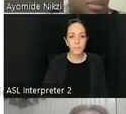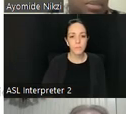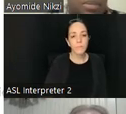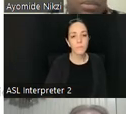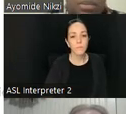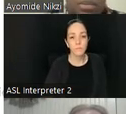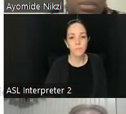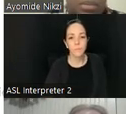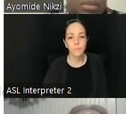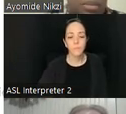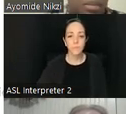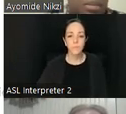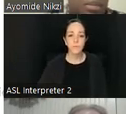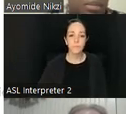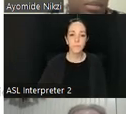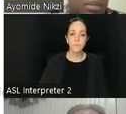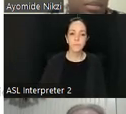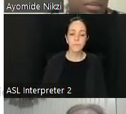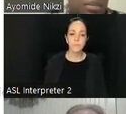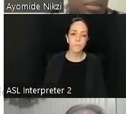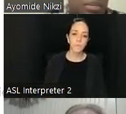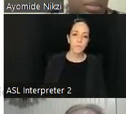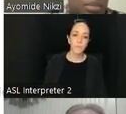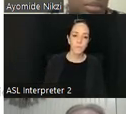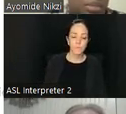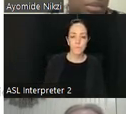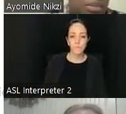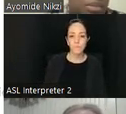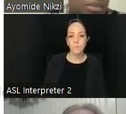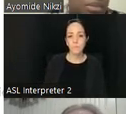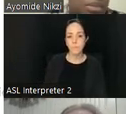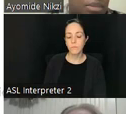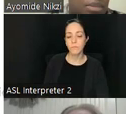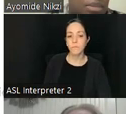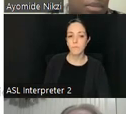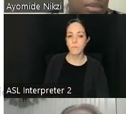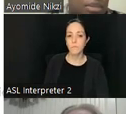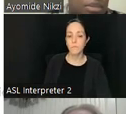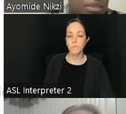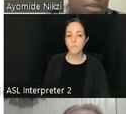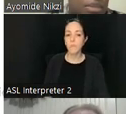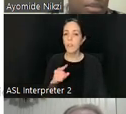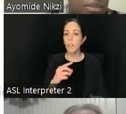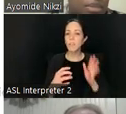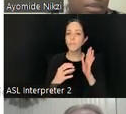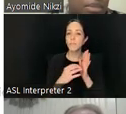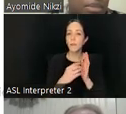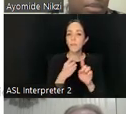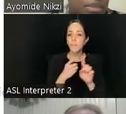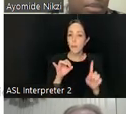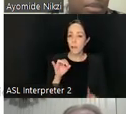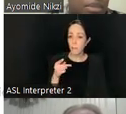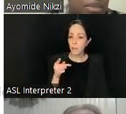Samir, I kind of have a feeling this whole section came from someplace. Was this from the IPR code, do you know?